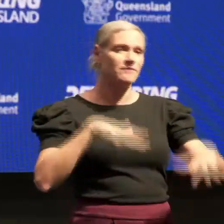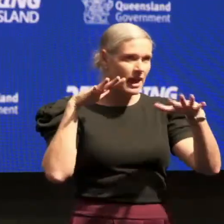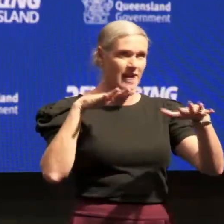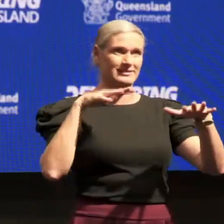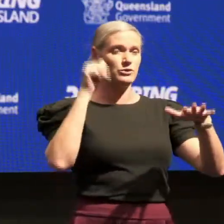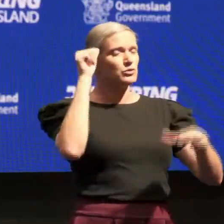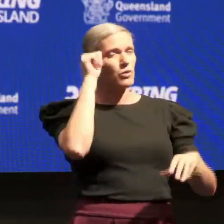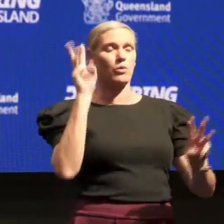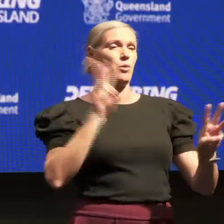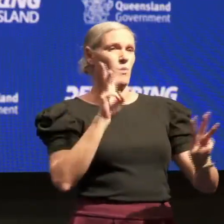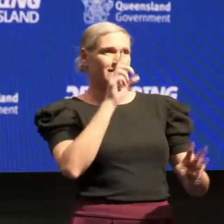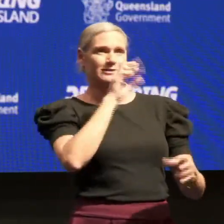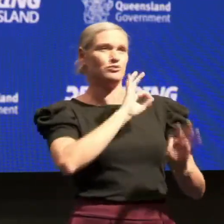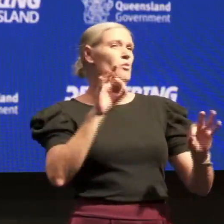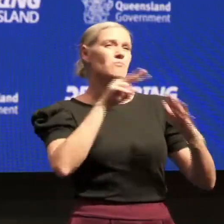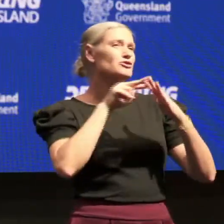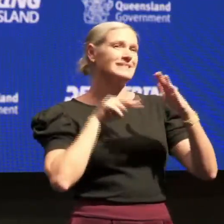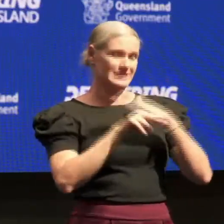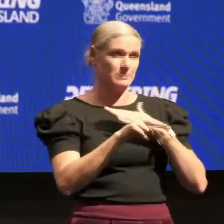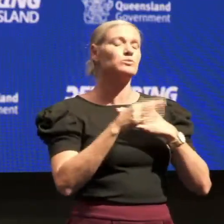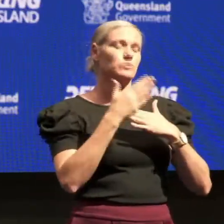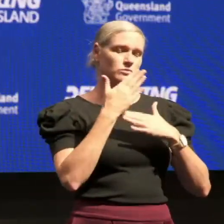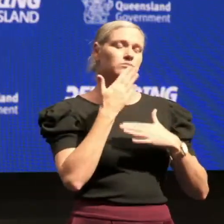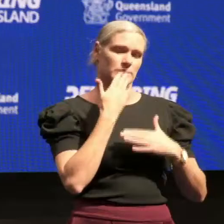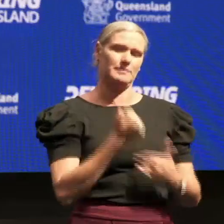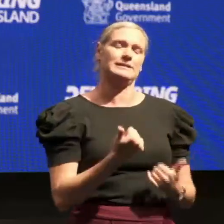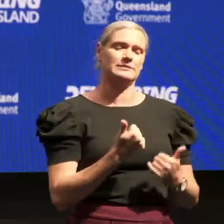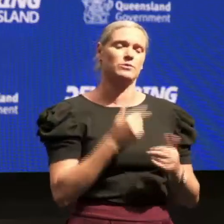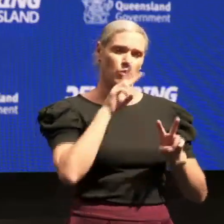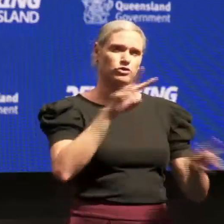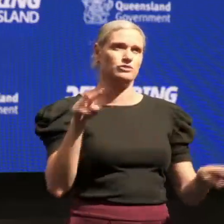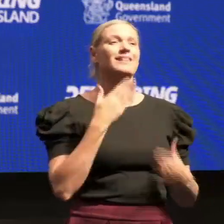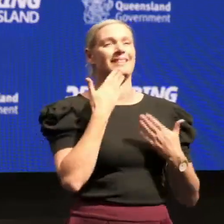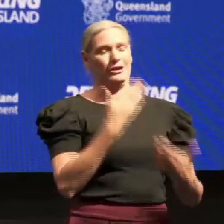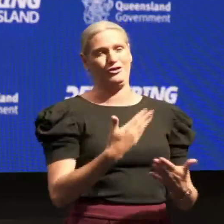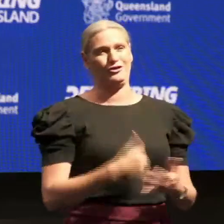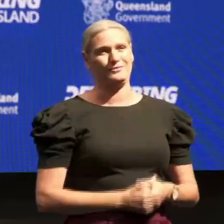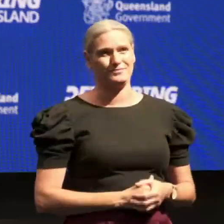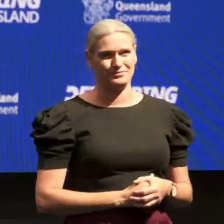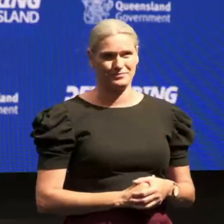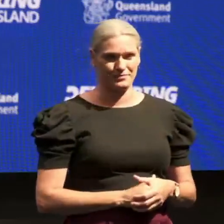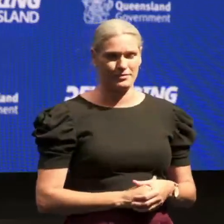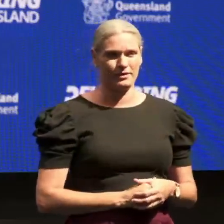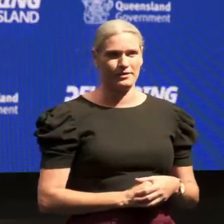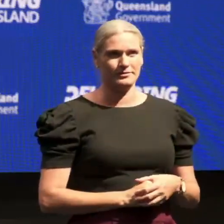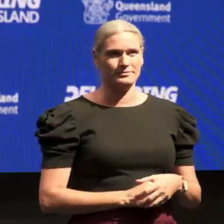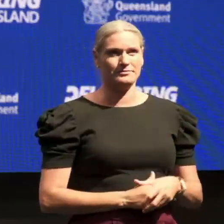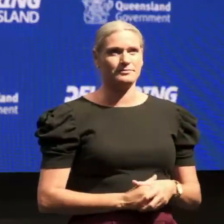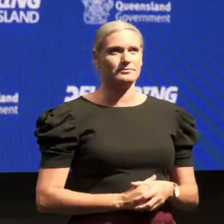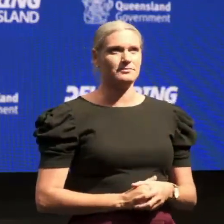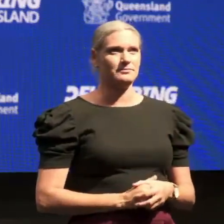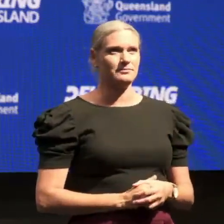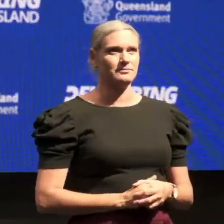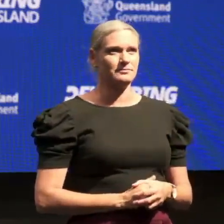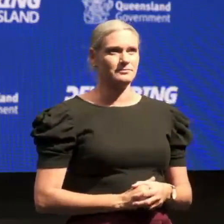and flood products. Thank you. Thank you, Sue. Chris, over here.